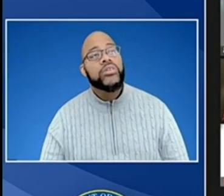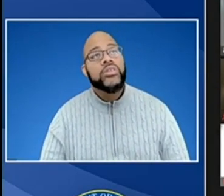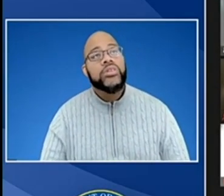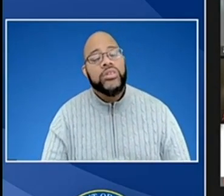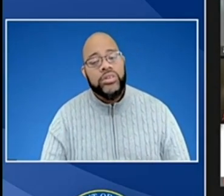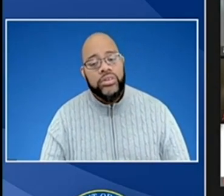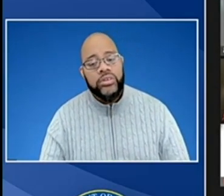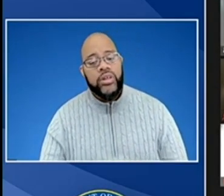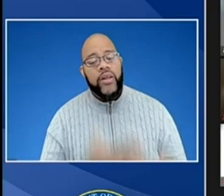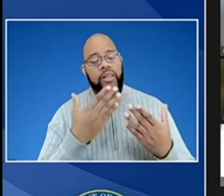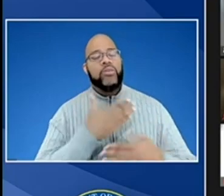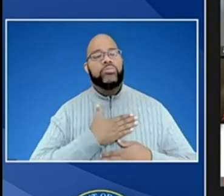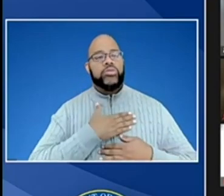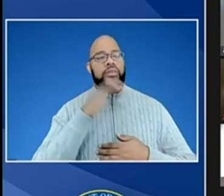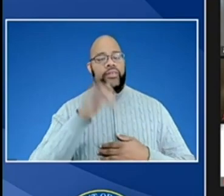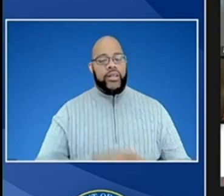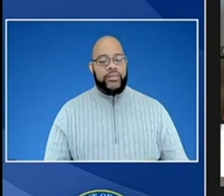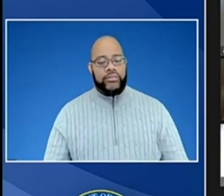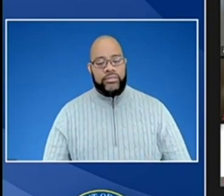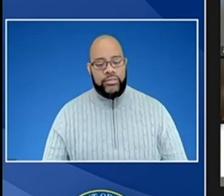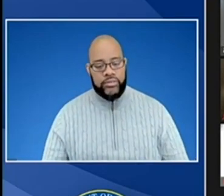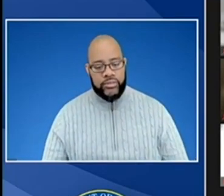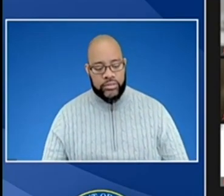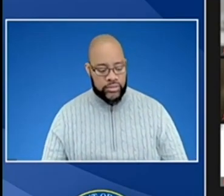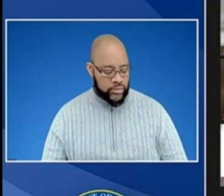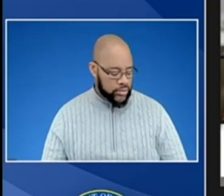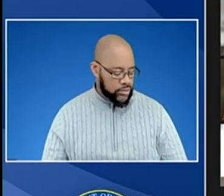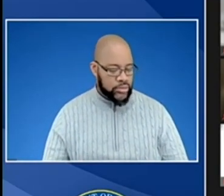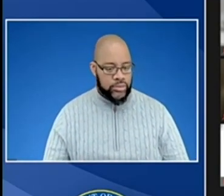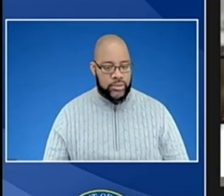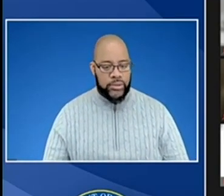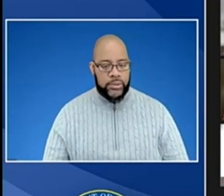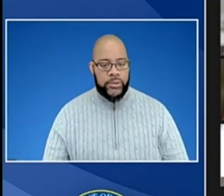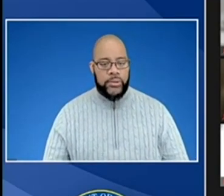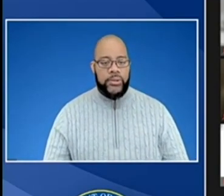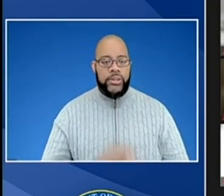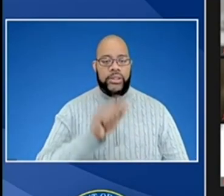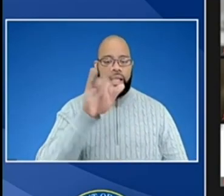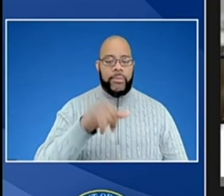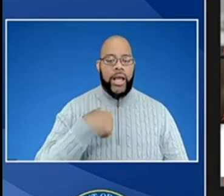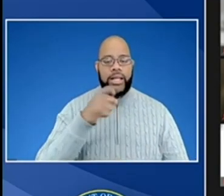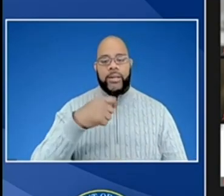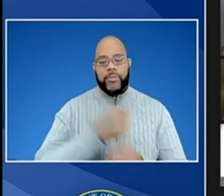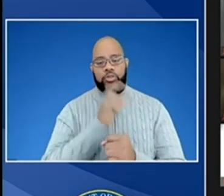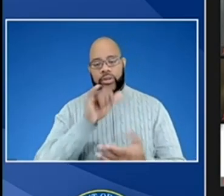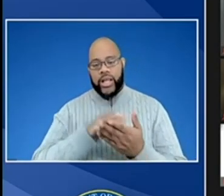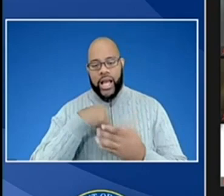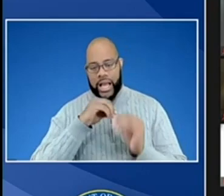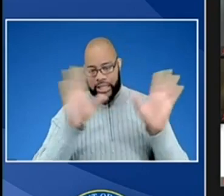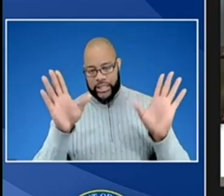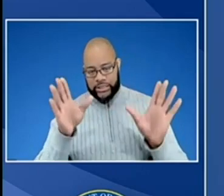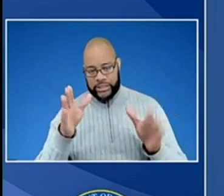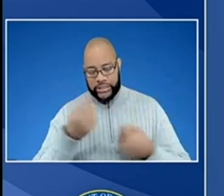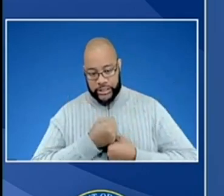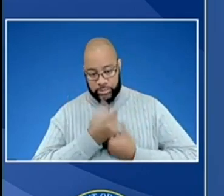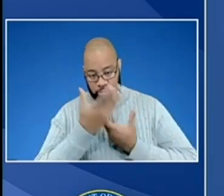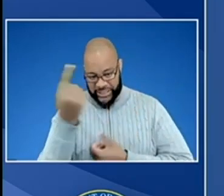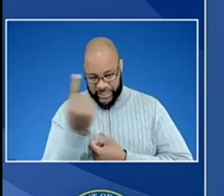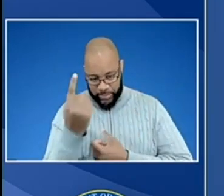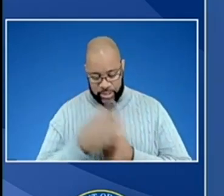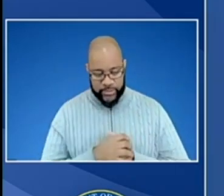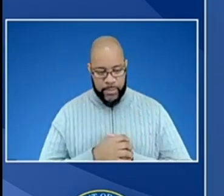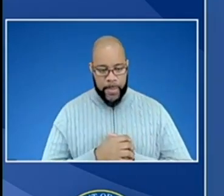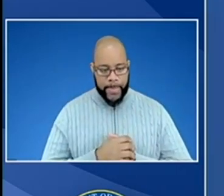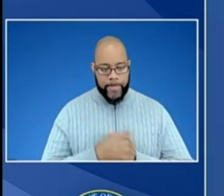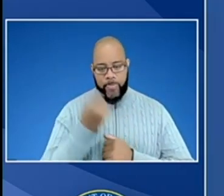Thank you. We appreciate the comments. Tammy? Cindy, I need to make sure that I clearly articulated something.